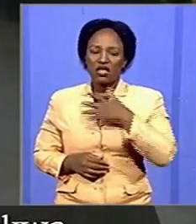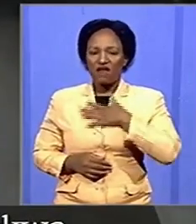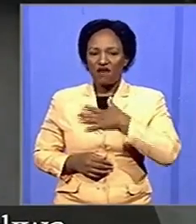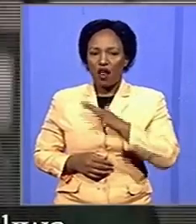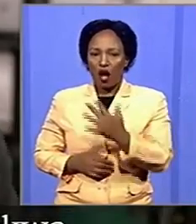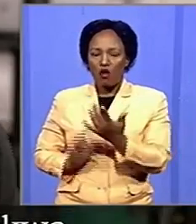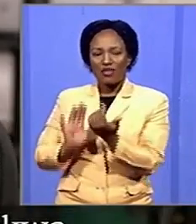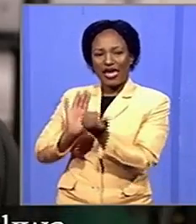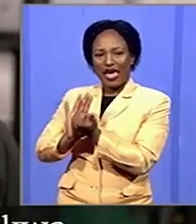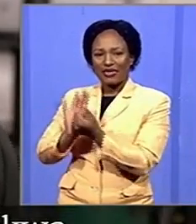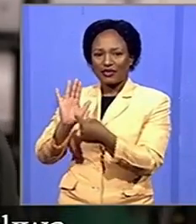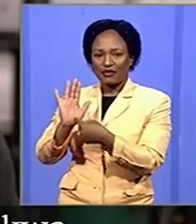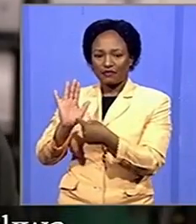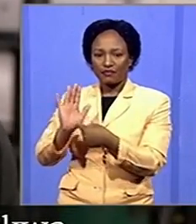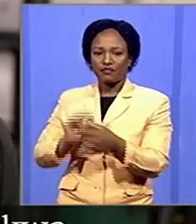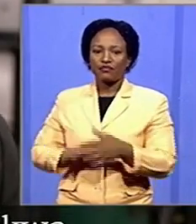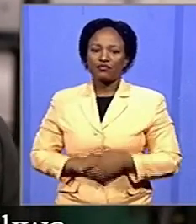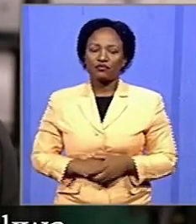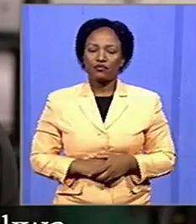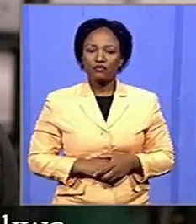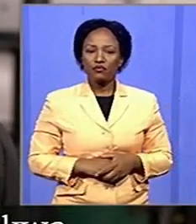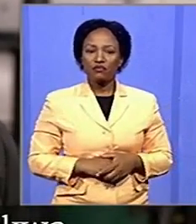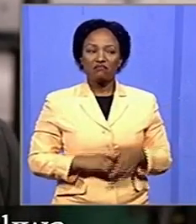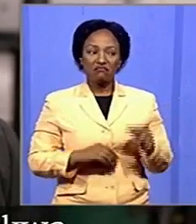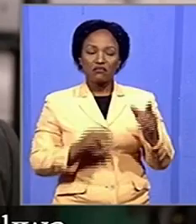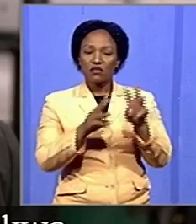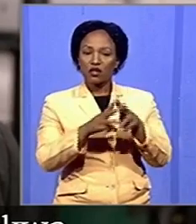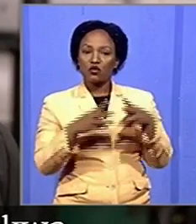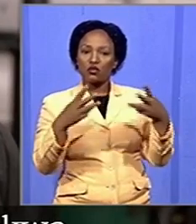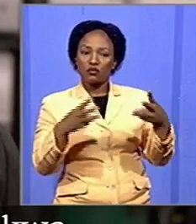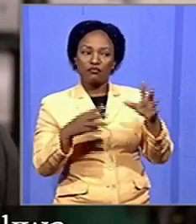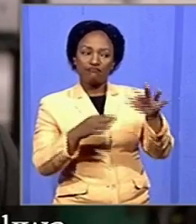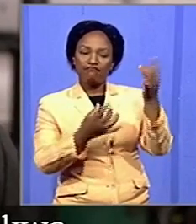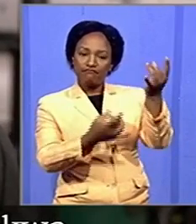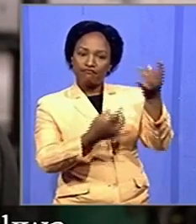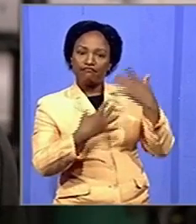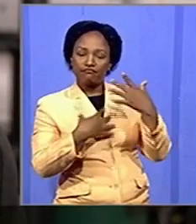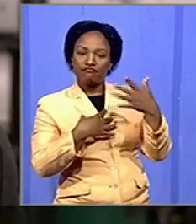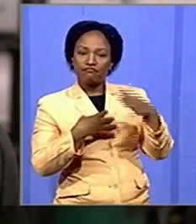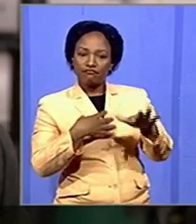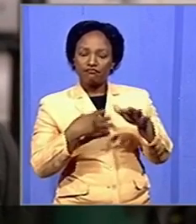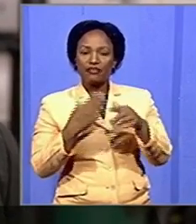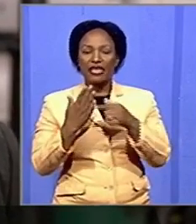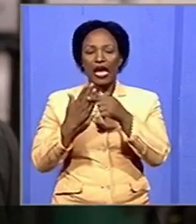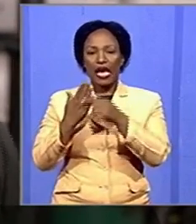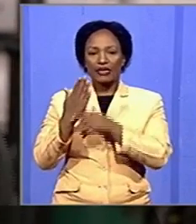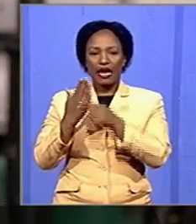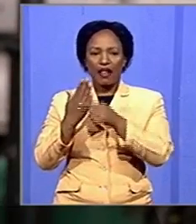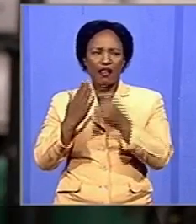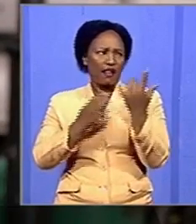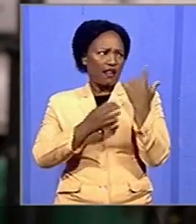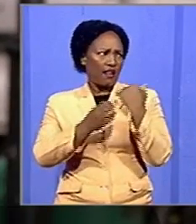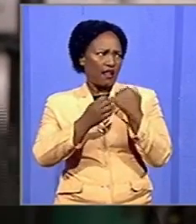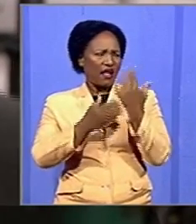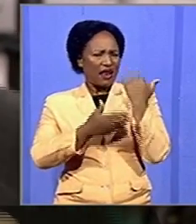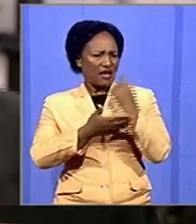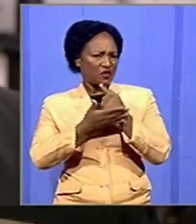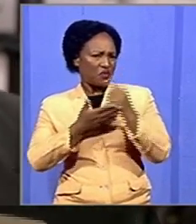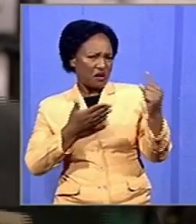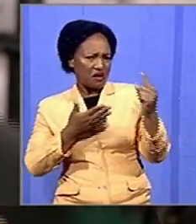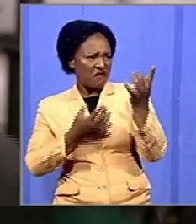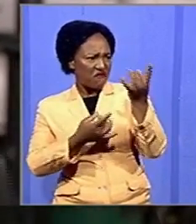really informed as per newspapers. I don't think it's an article being carried in this week or last week for that matter. So